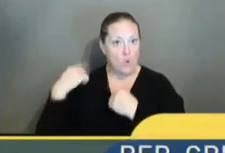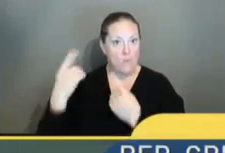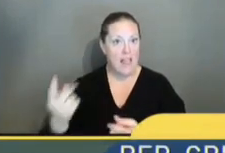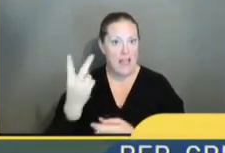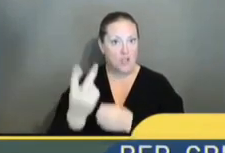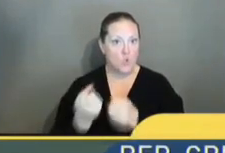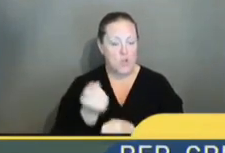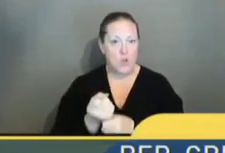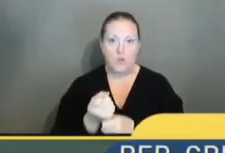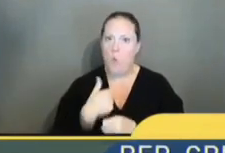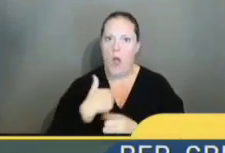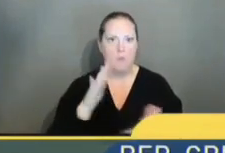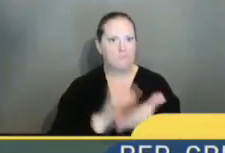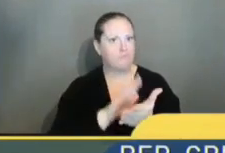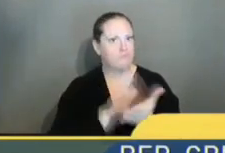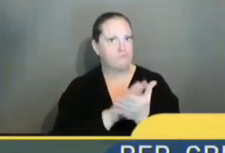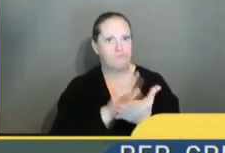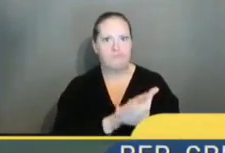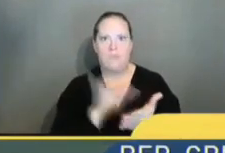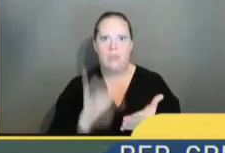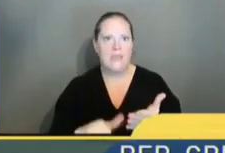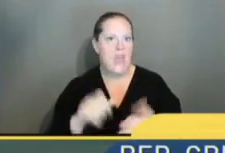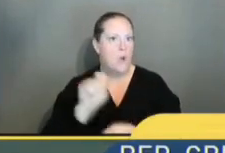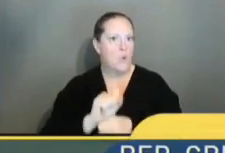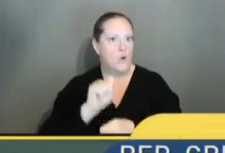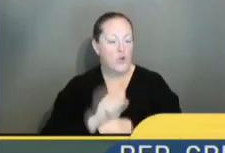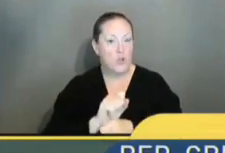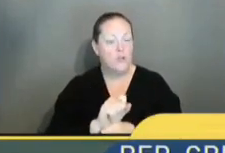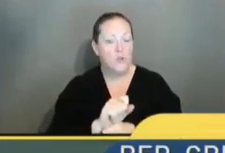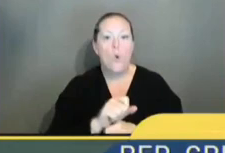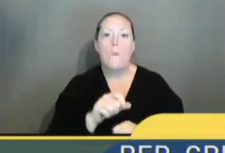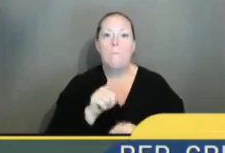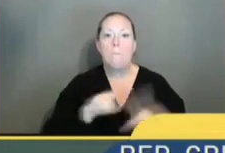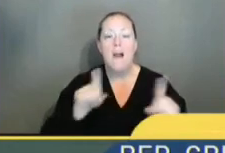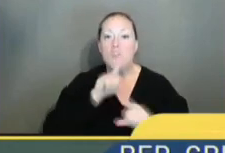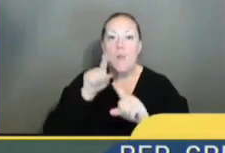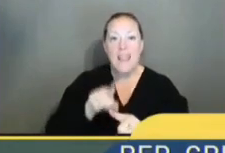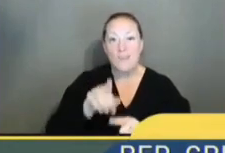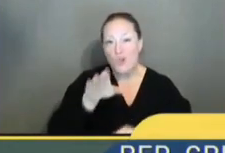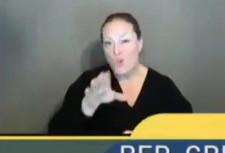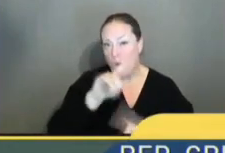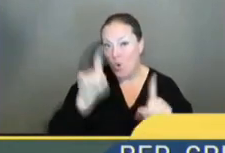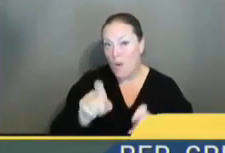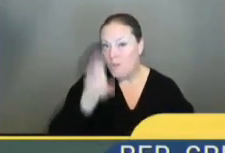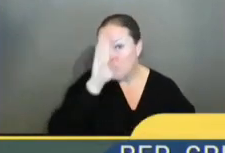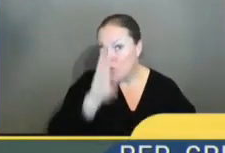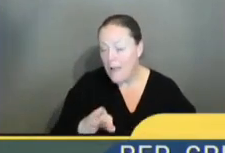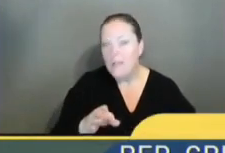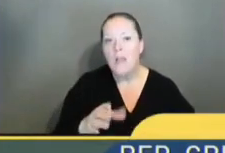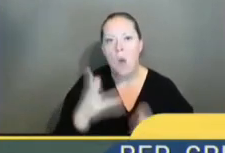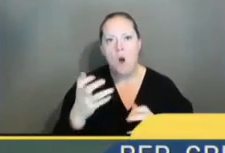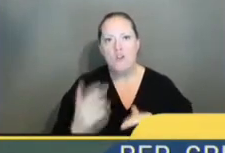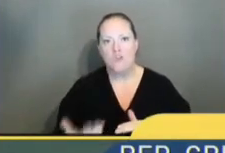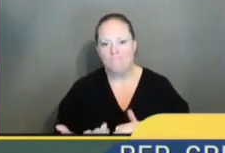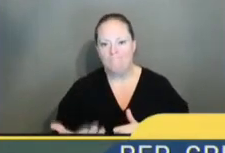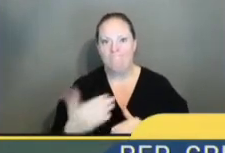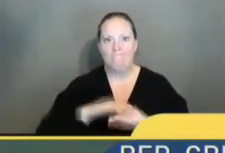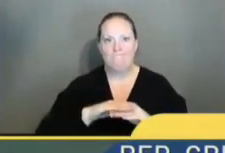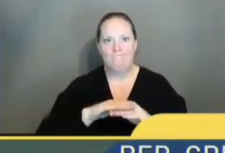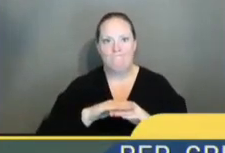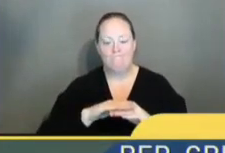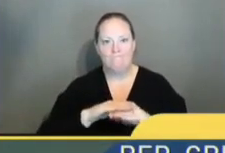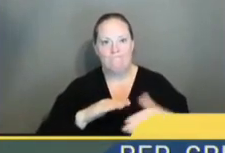commend that hard work. And Representative Dent, to answer your question directly, let's build on that success. The Puget Sound is an